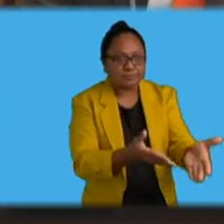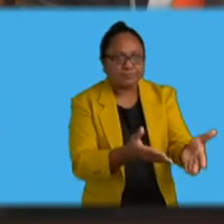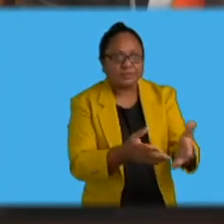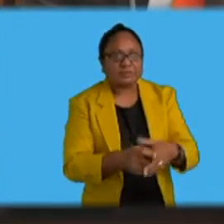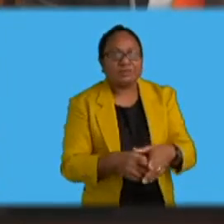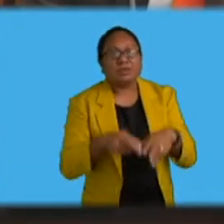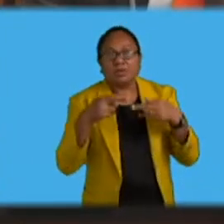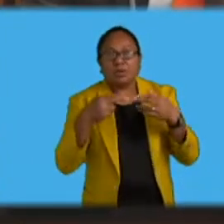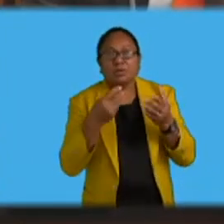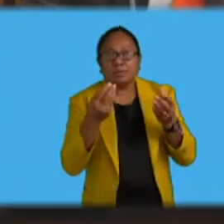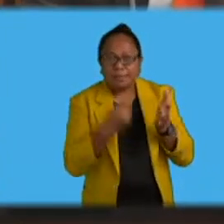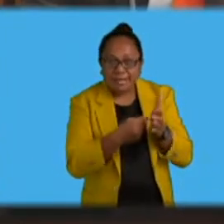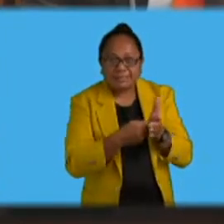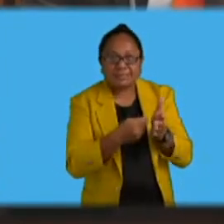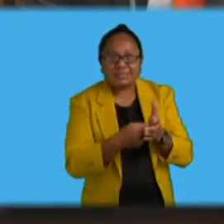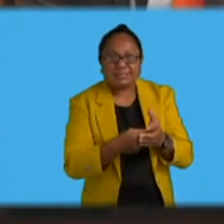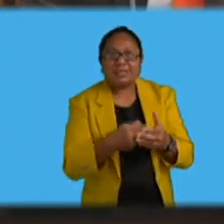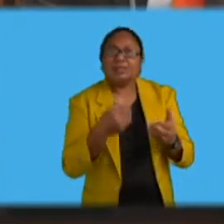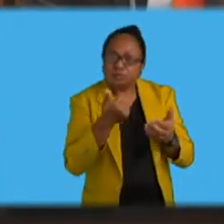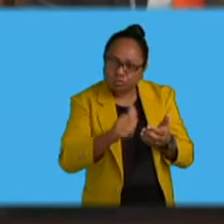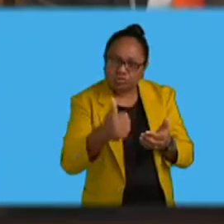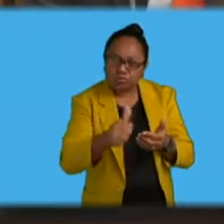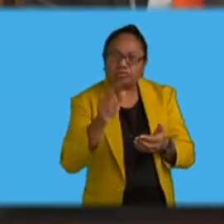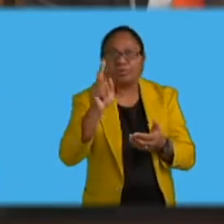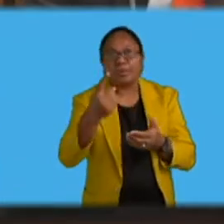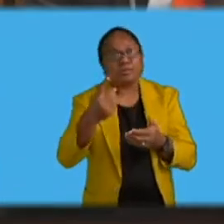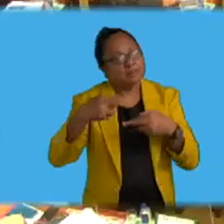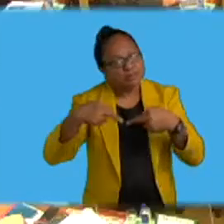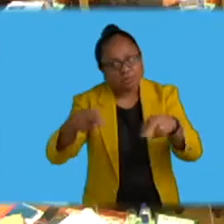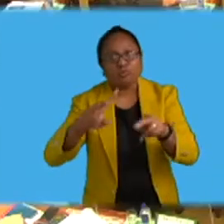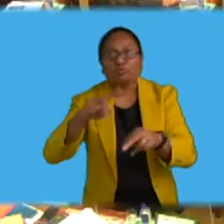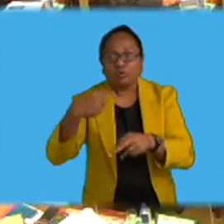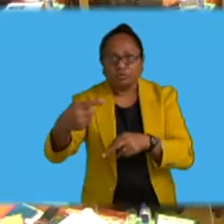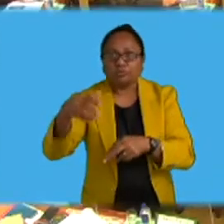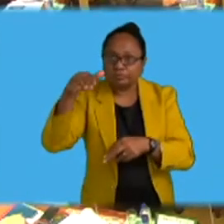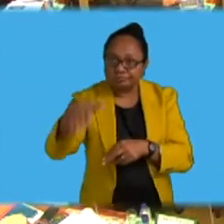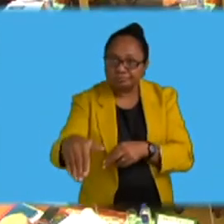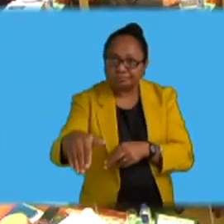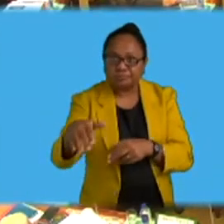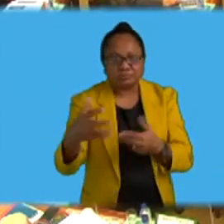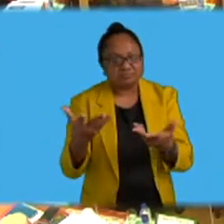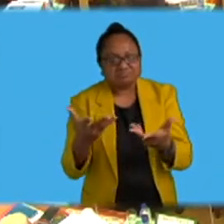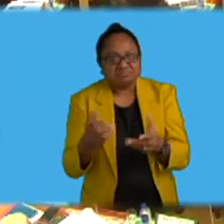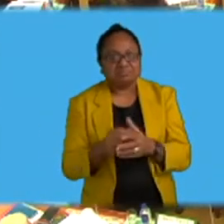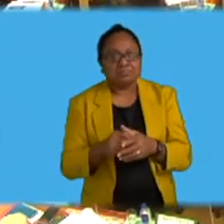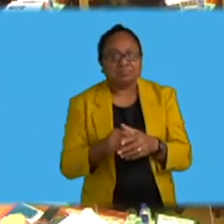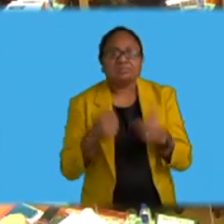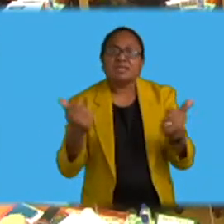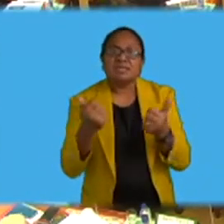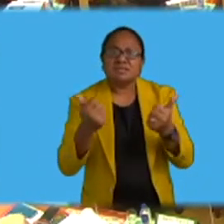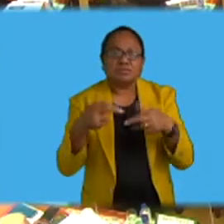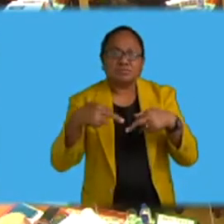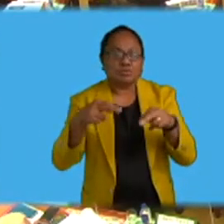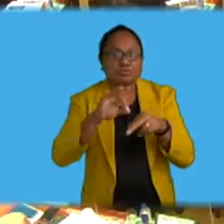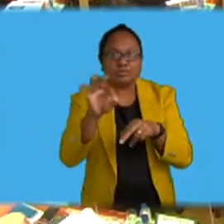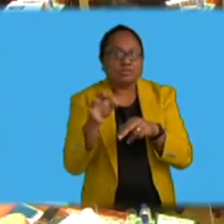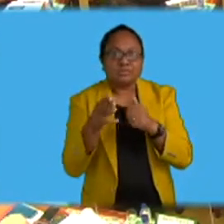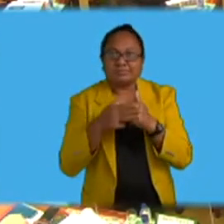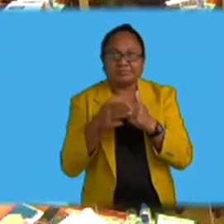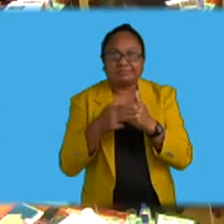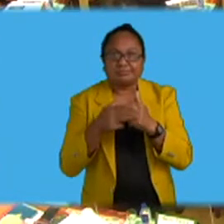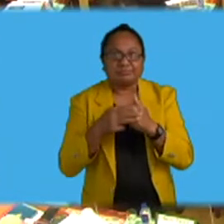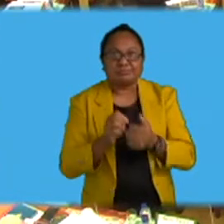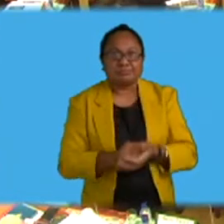road conditions continue to get very worse. All the roads, most. Honourable